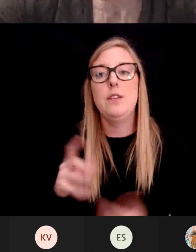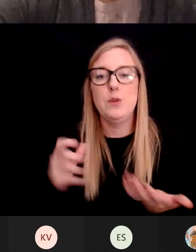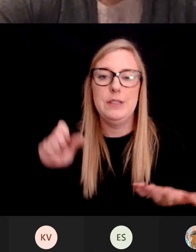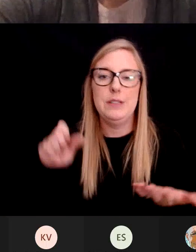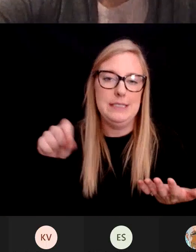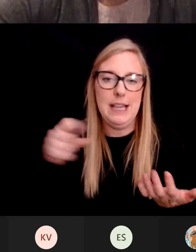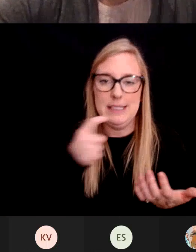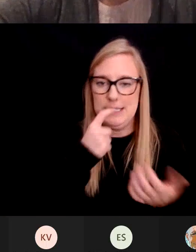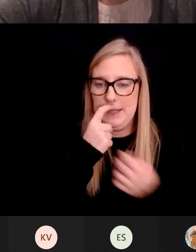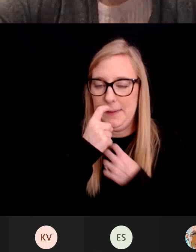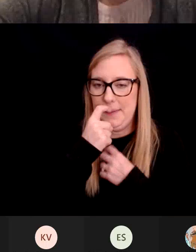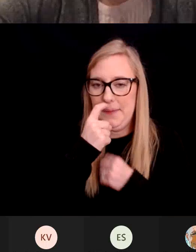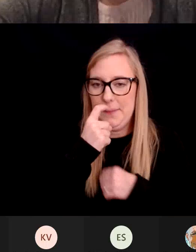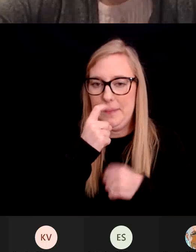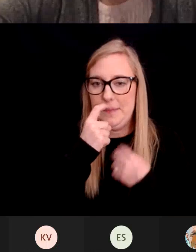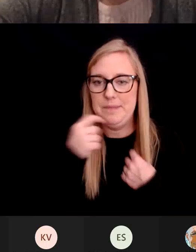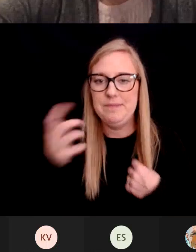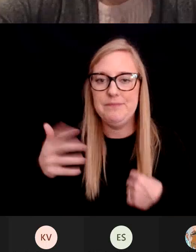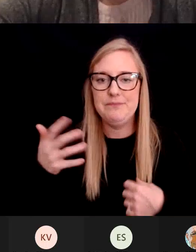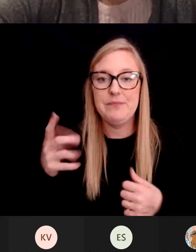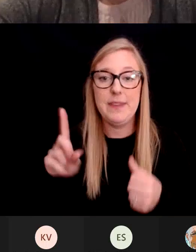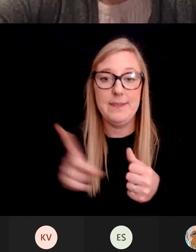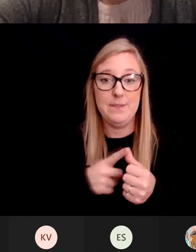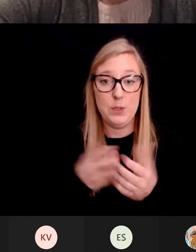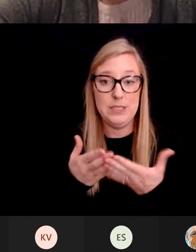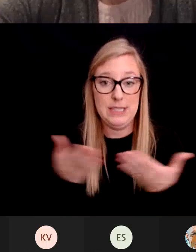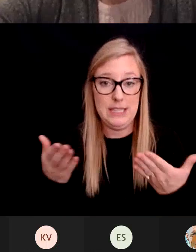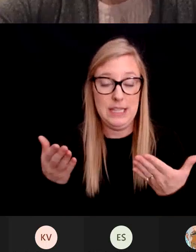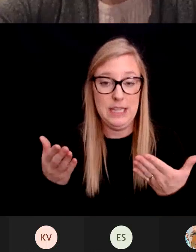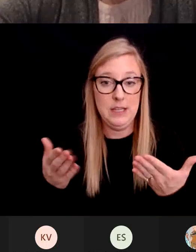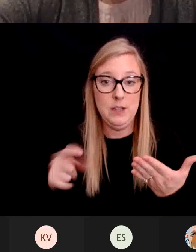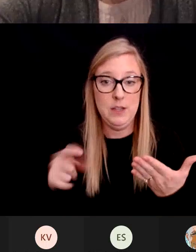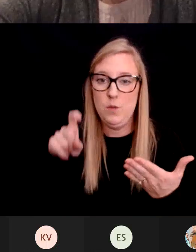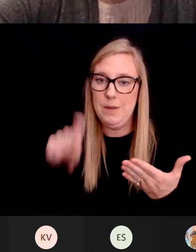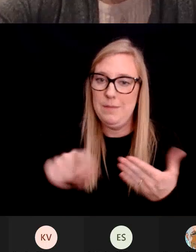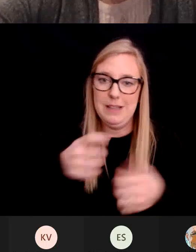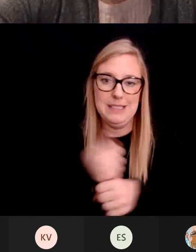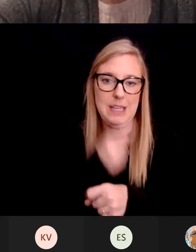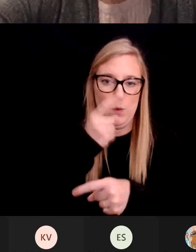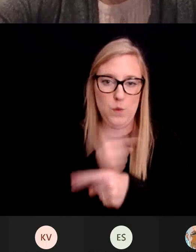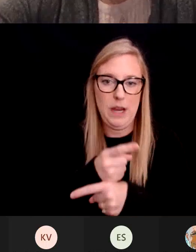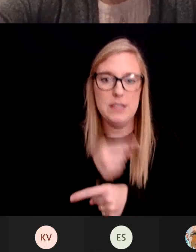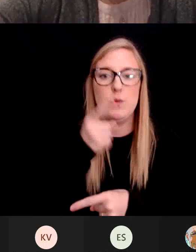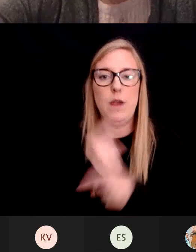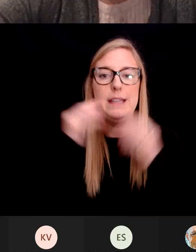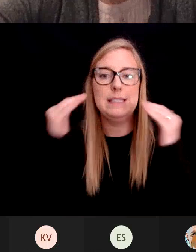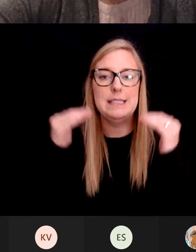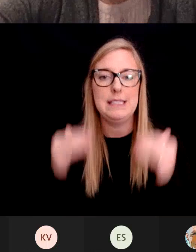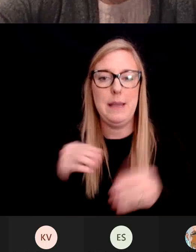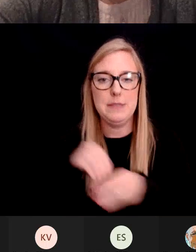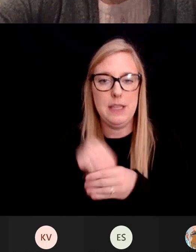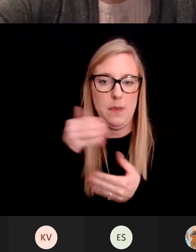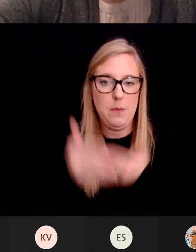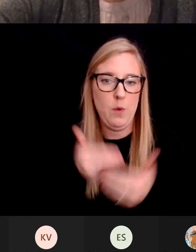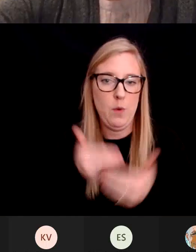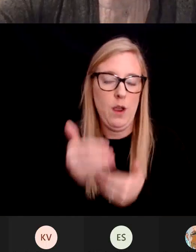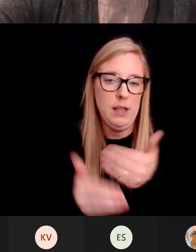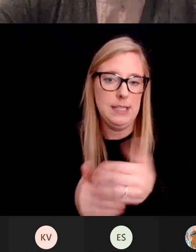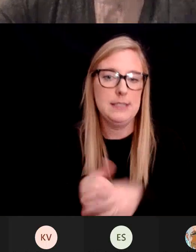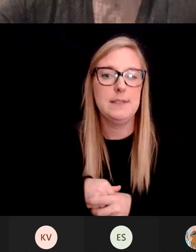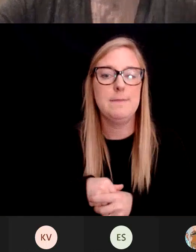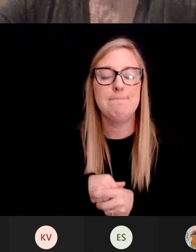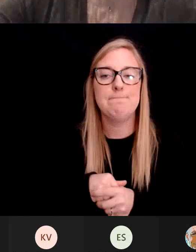like Lindsay said, to reiterate, the first thing that we have to get right is that we have the right steps in the process. As far